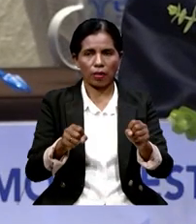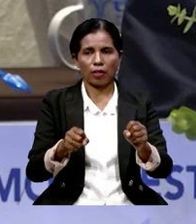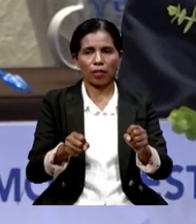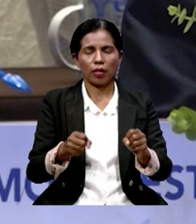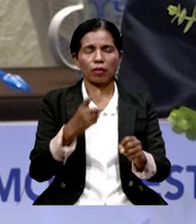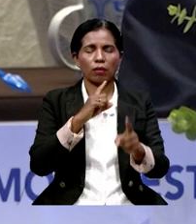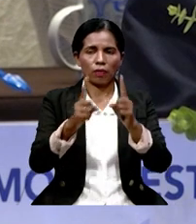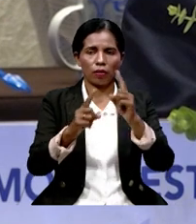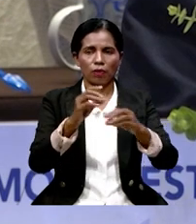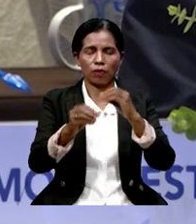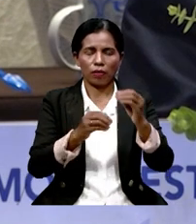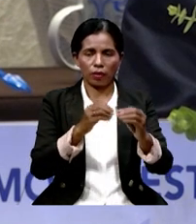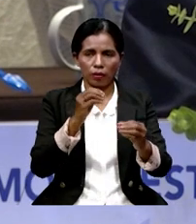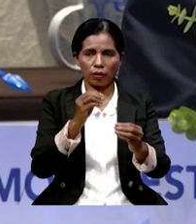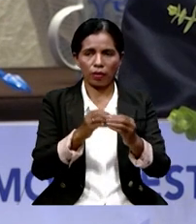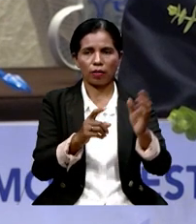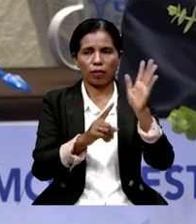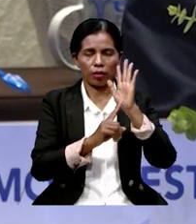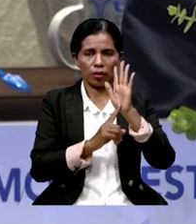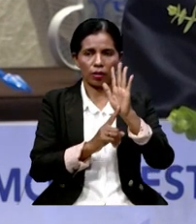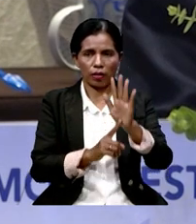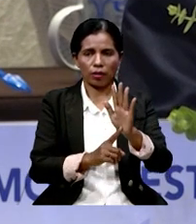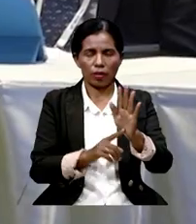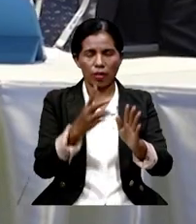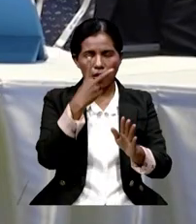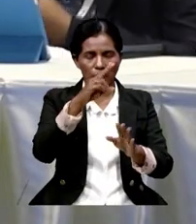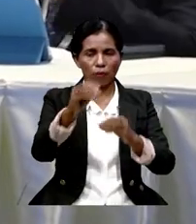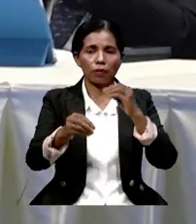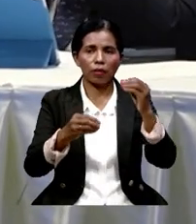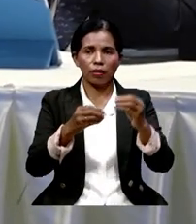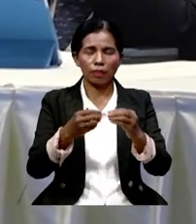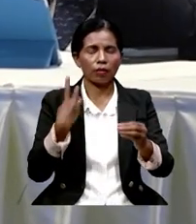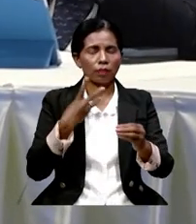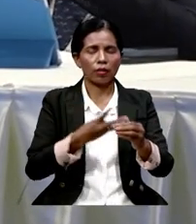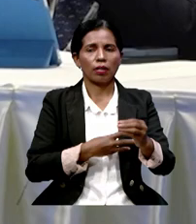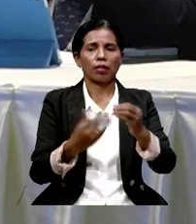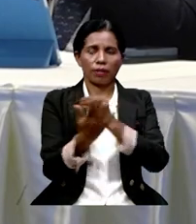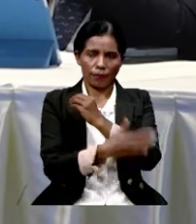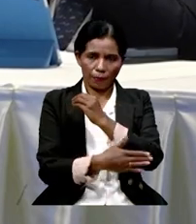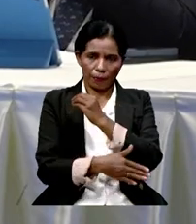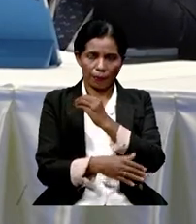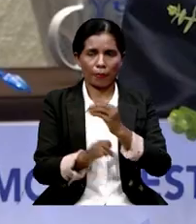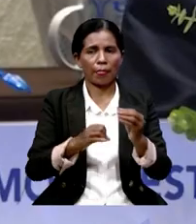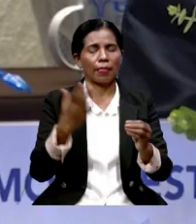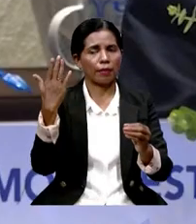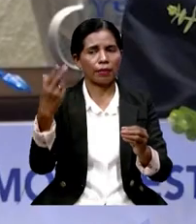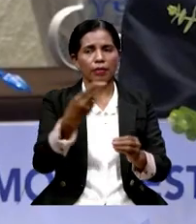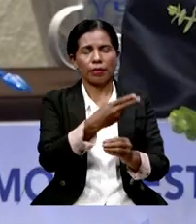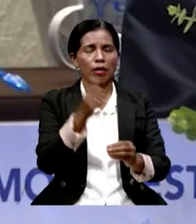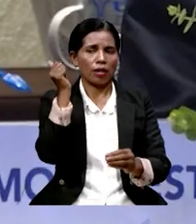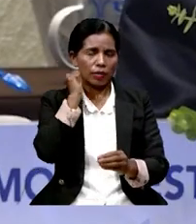combat this transfronteiran environmental disaster. In addition, under the